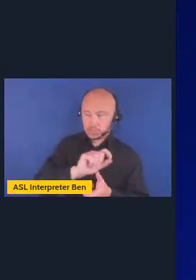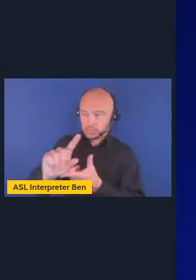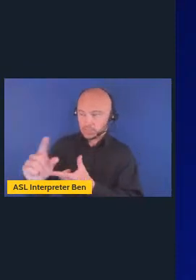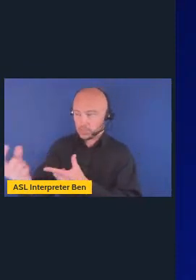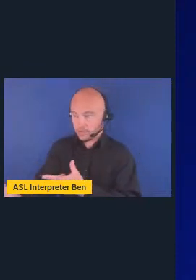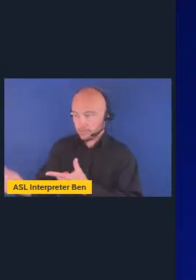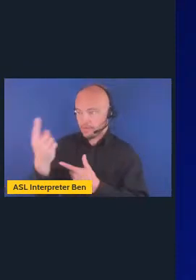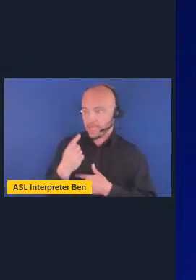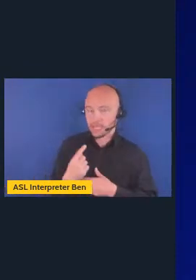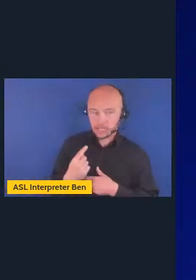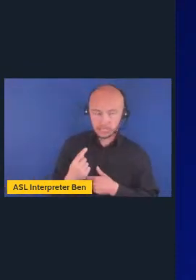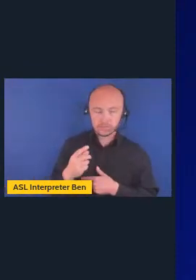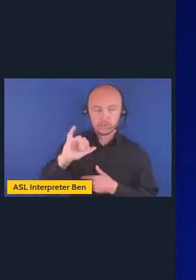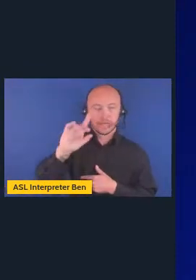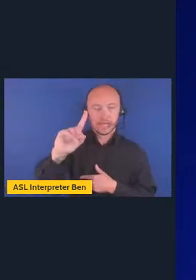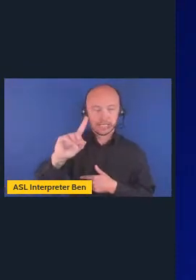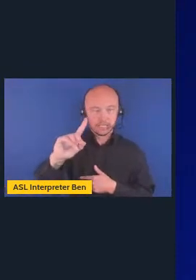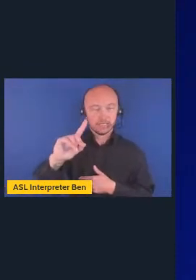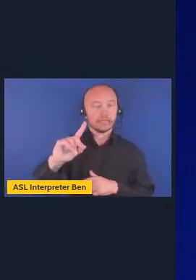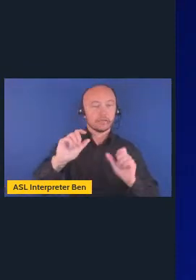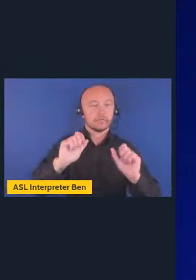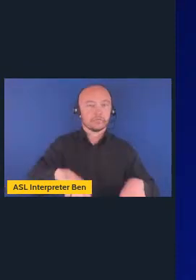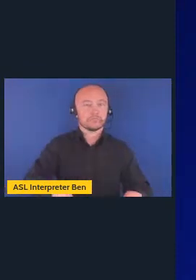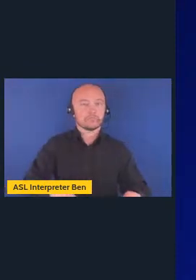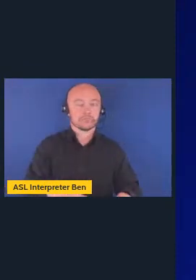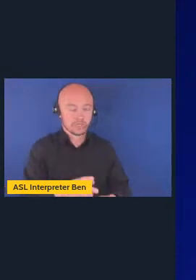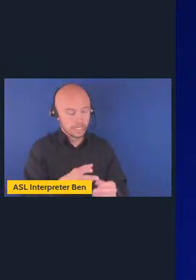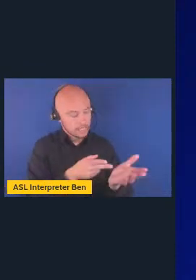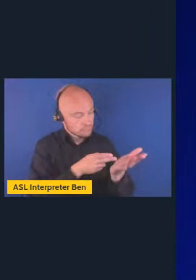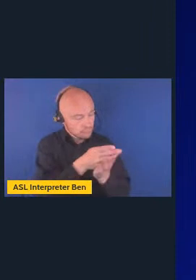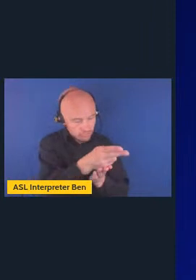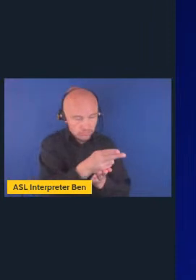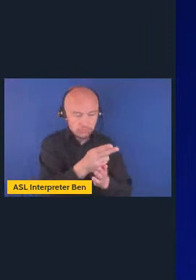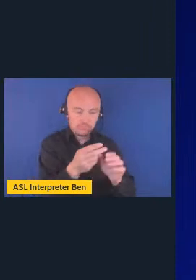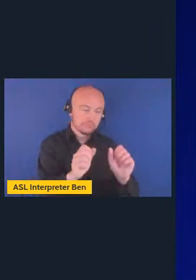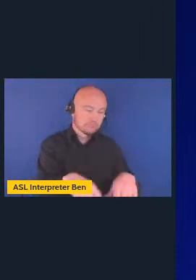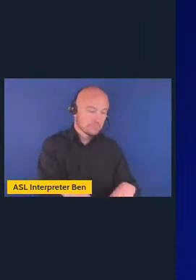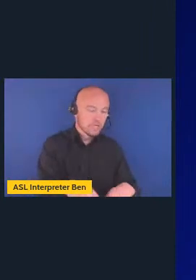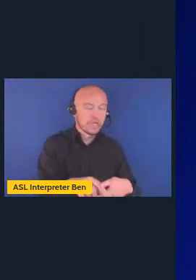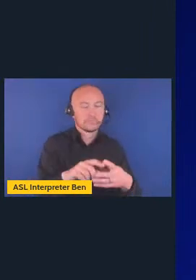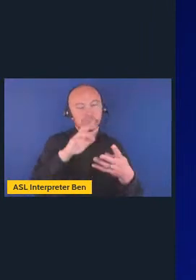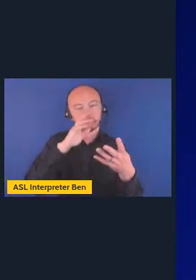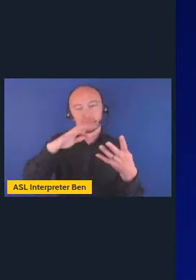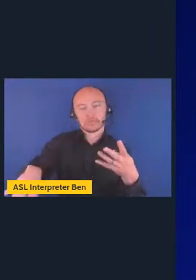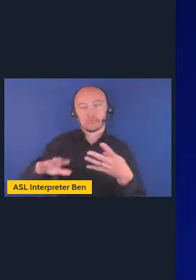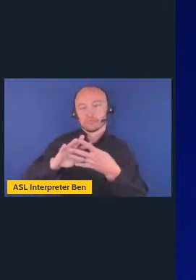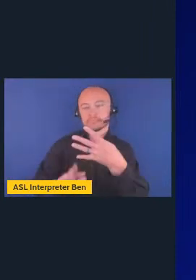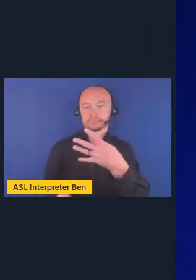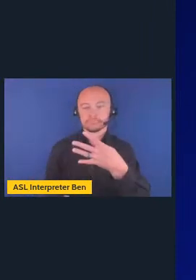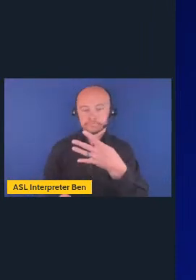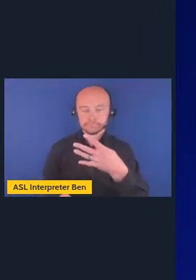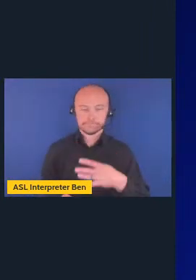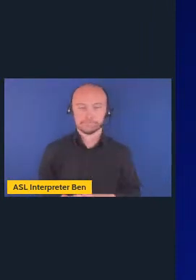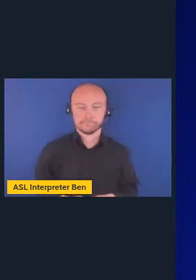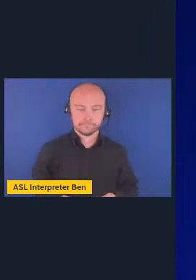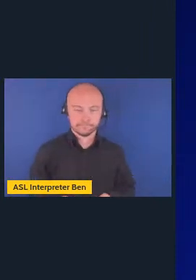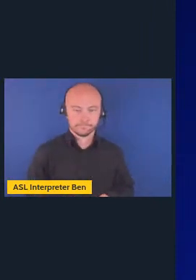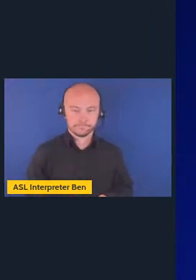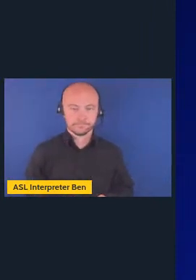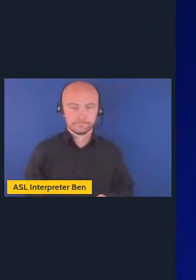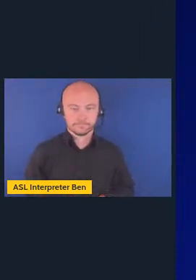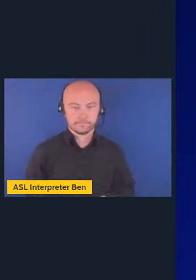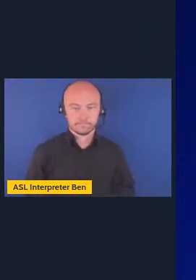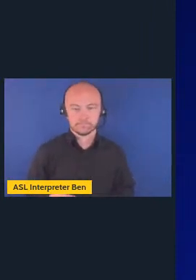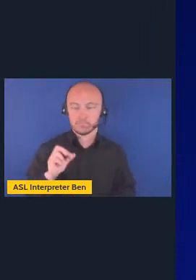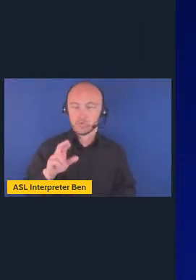correlation ID, that's the one that's going to be treated as truthful and the rest are going to be discarded. But this could also be a wait for